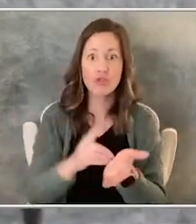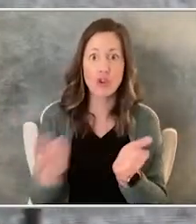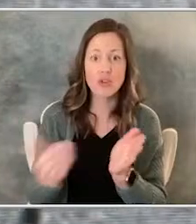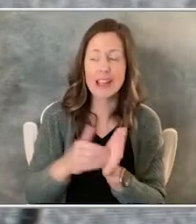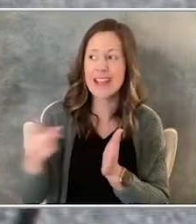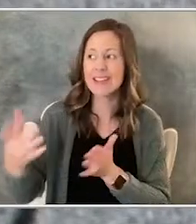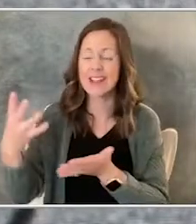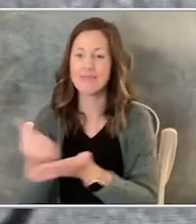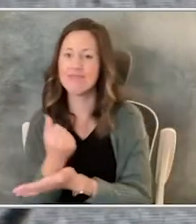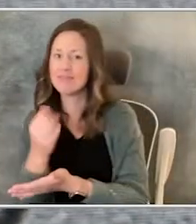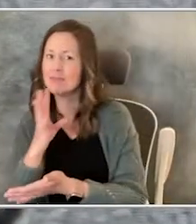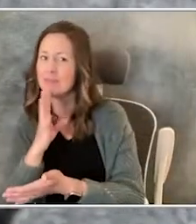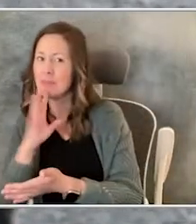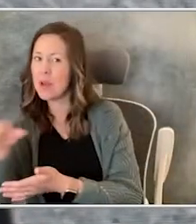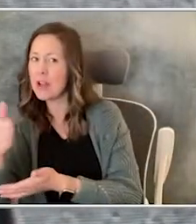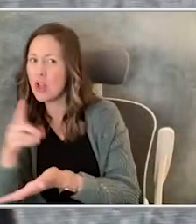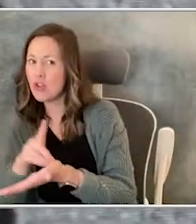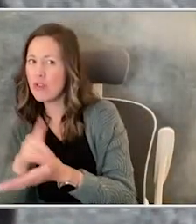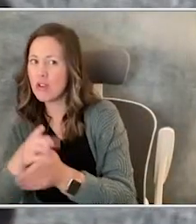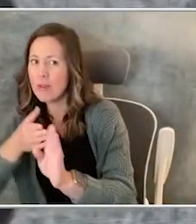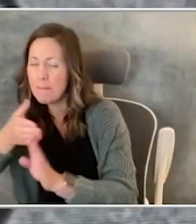dreaming of having.